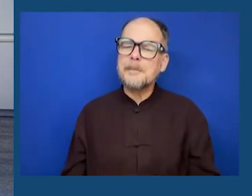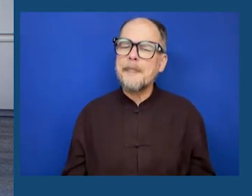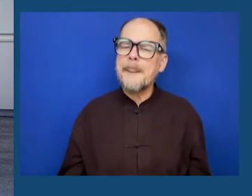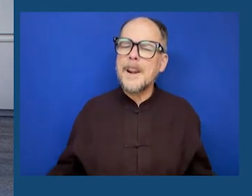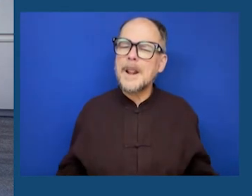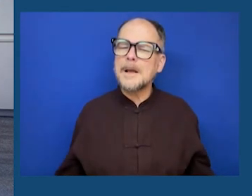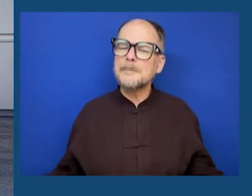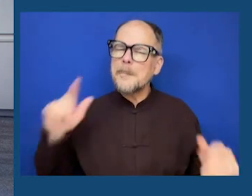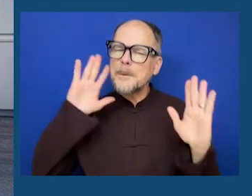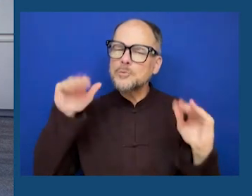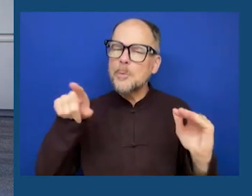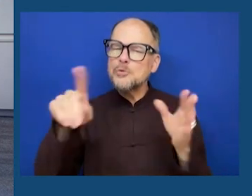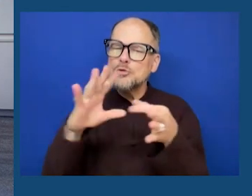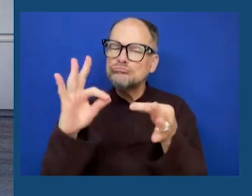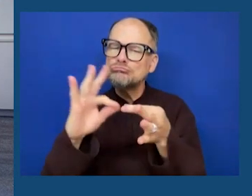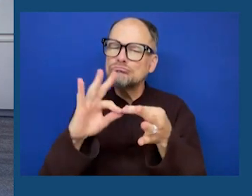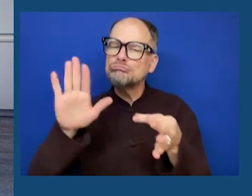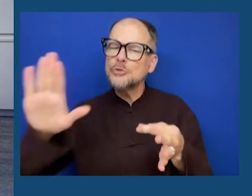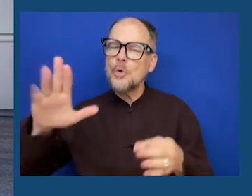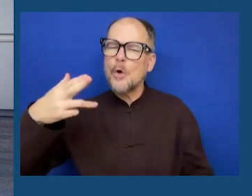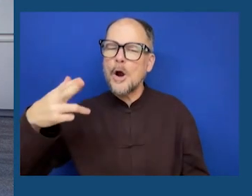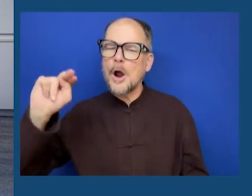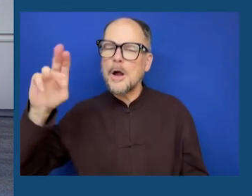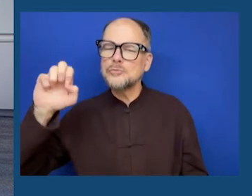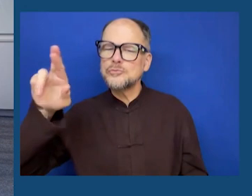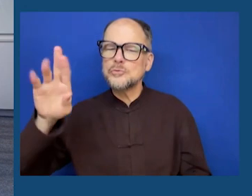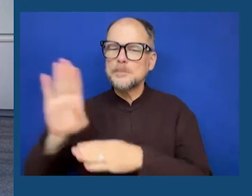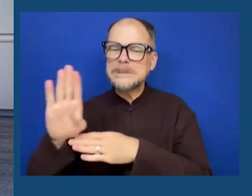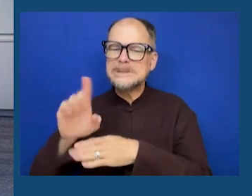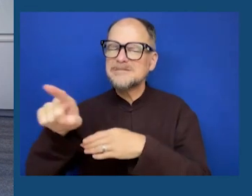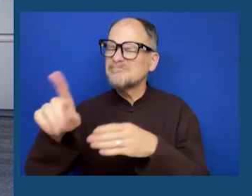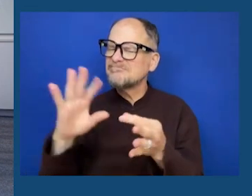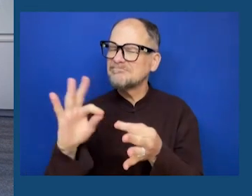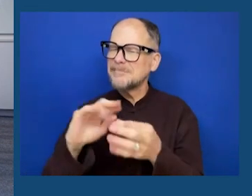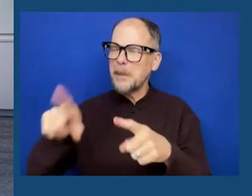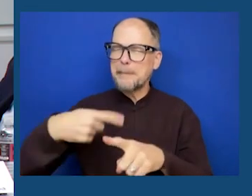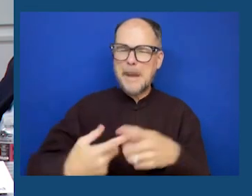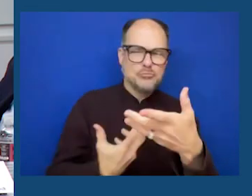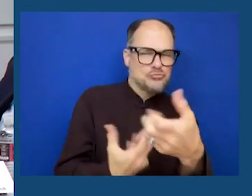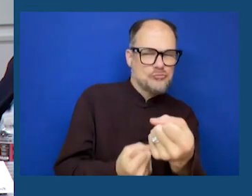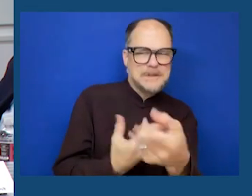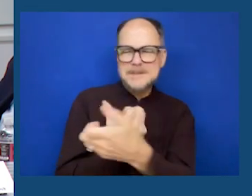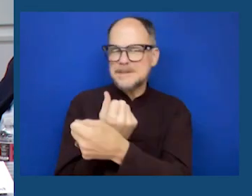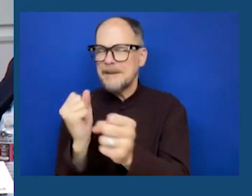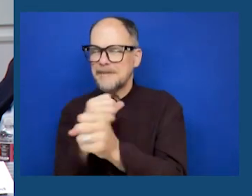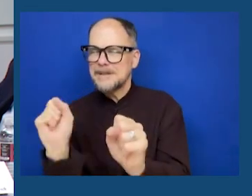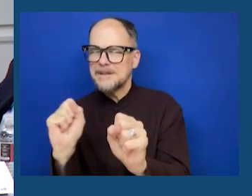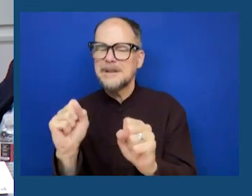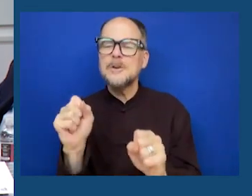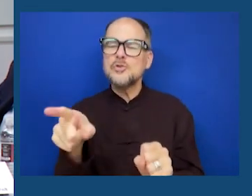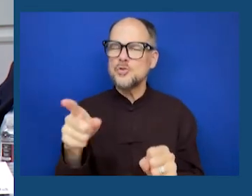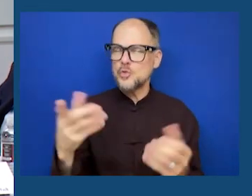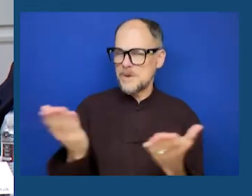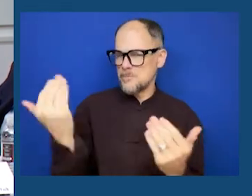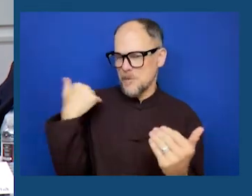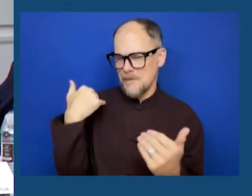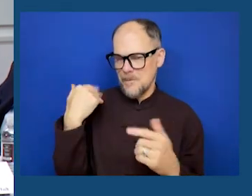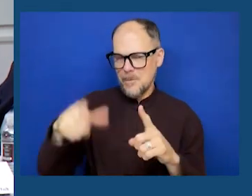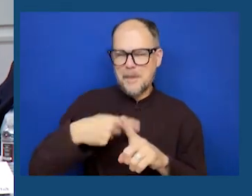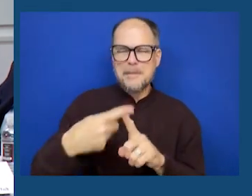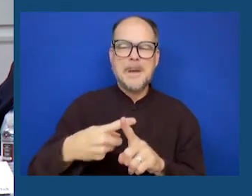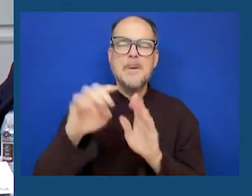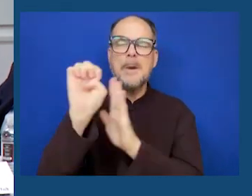Hunter and how you are thinking about issues around trust and safety. We talked a little bit, since you've been in here before, about some of the